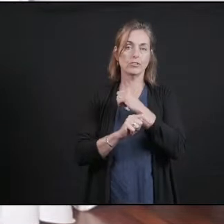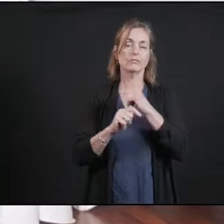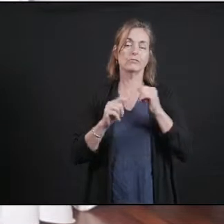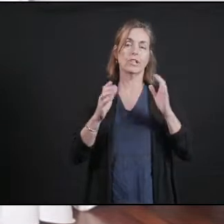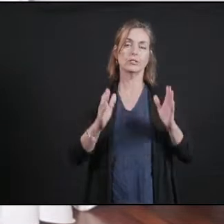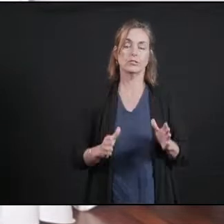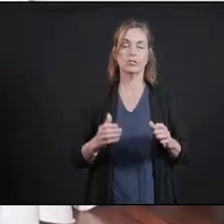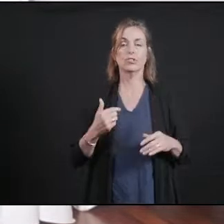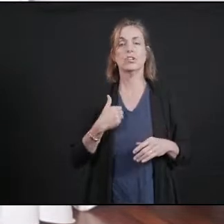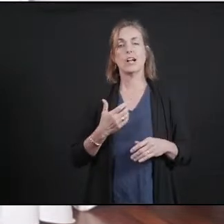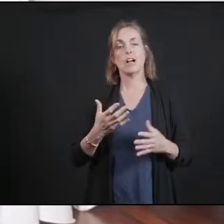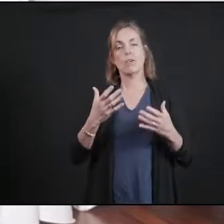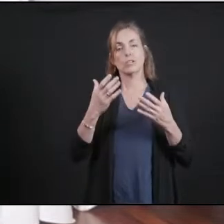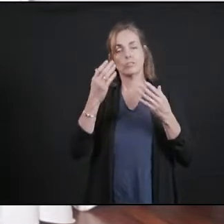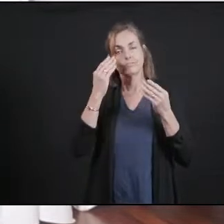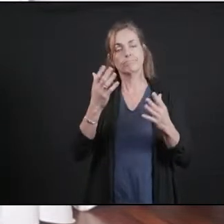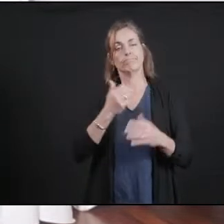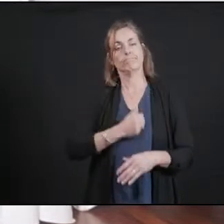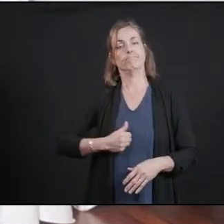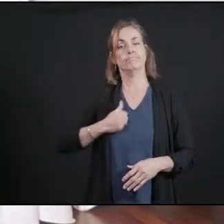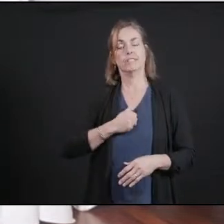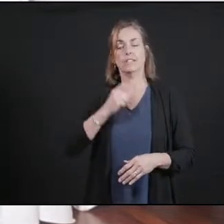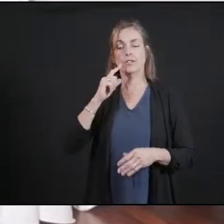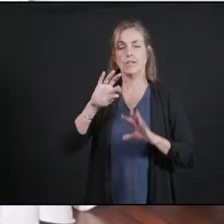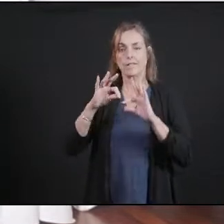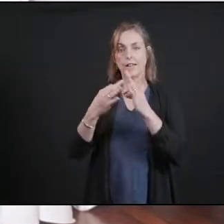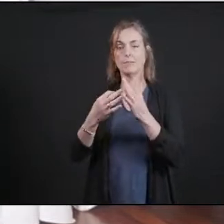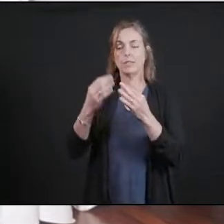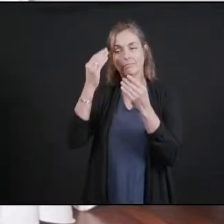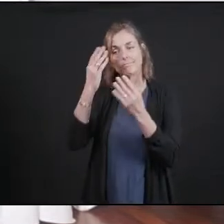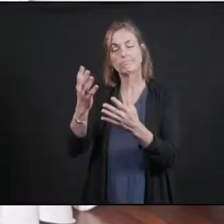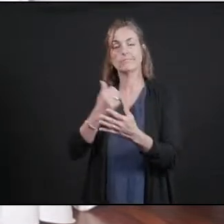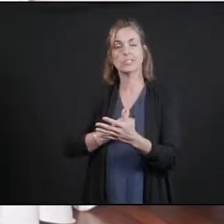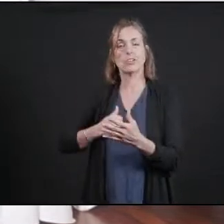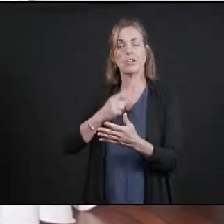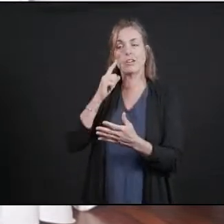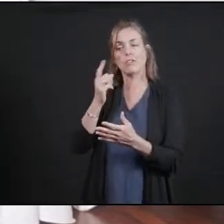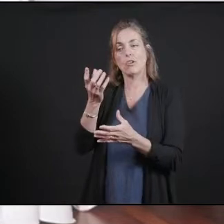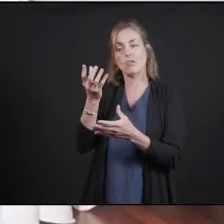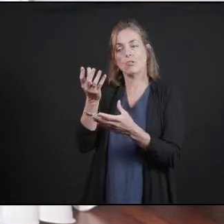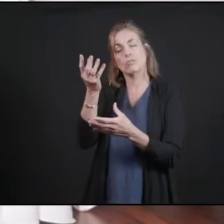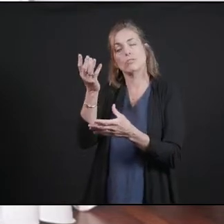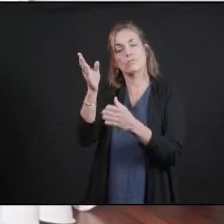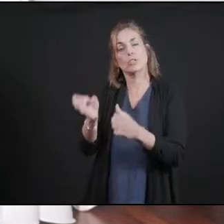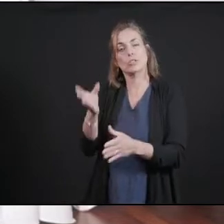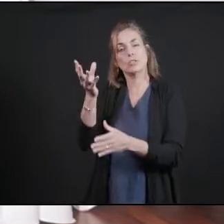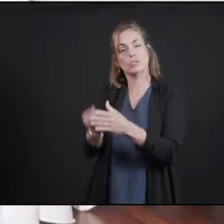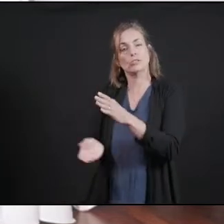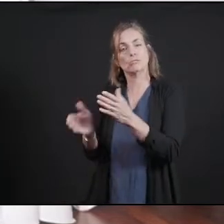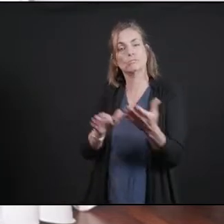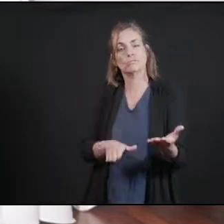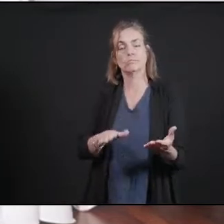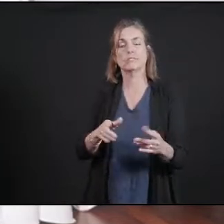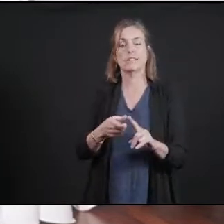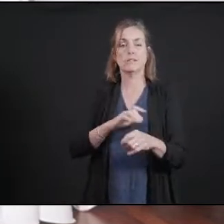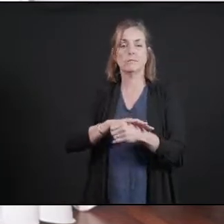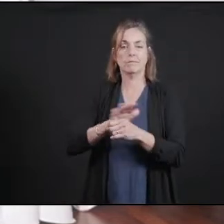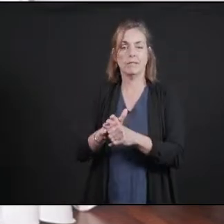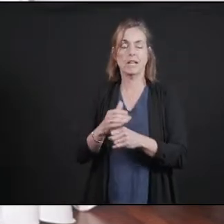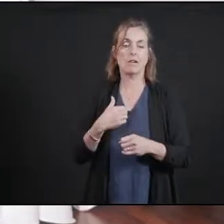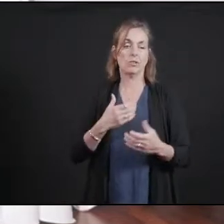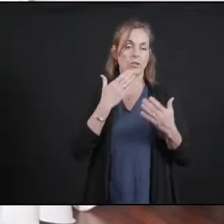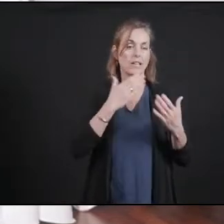today by the Commissioner of Health, Commissioner Encarnacion, as well as Senator DeGazon, to share some